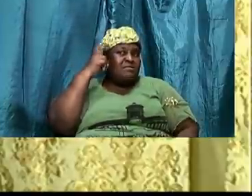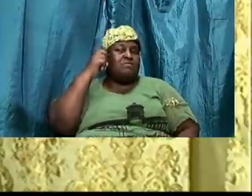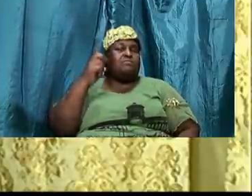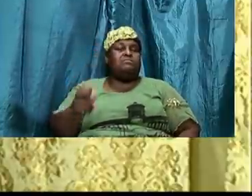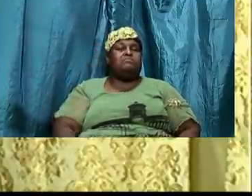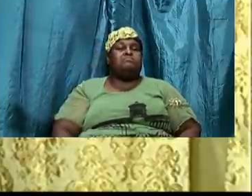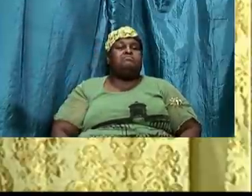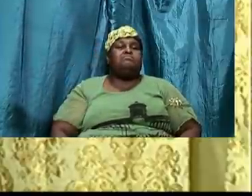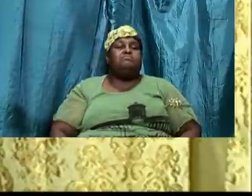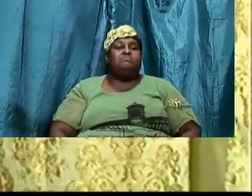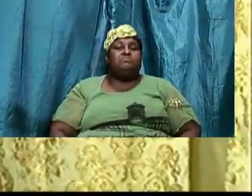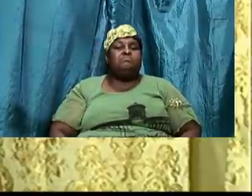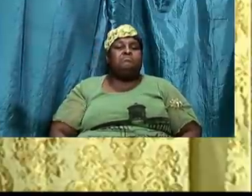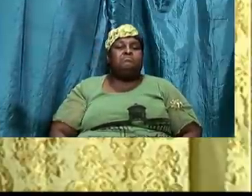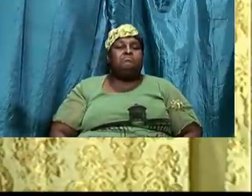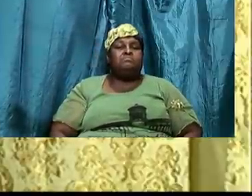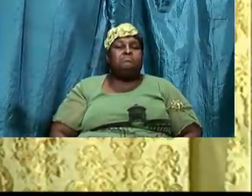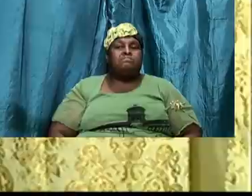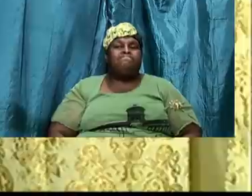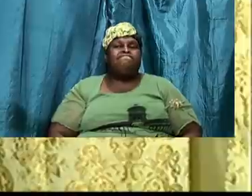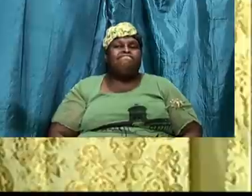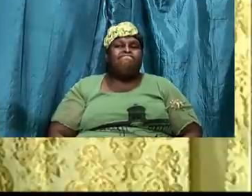Jesus.